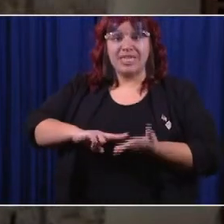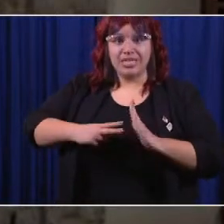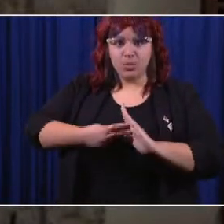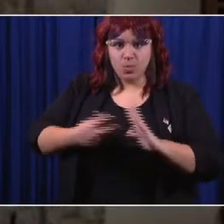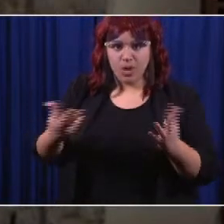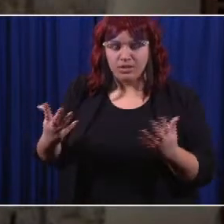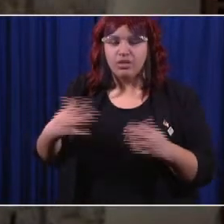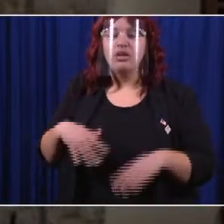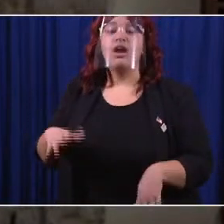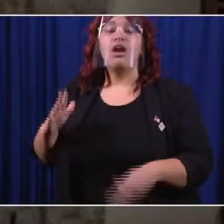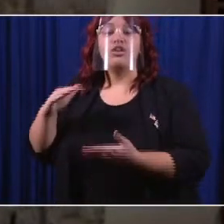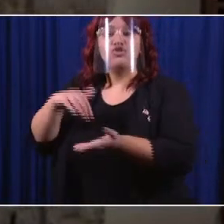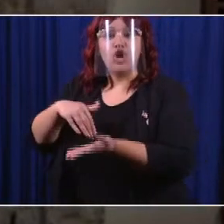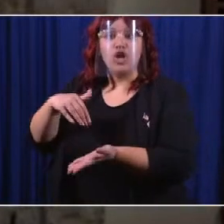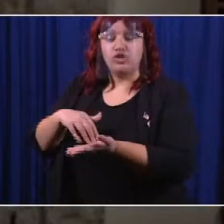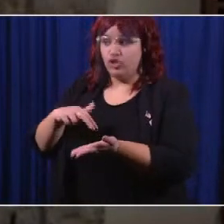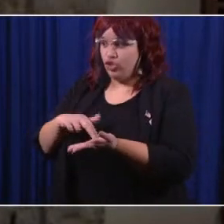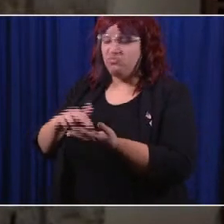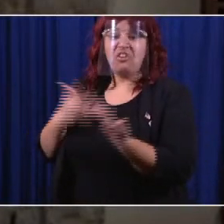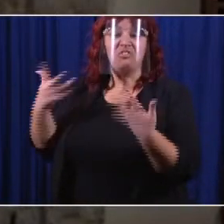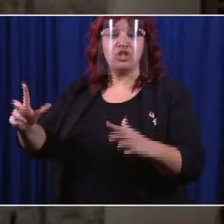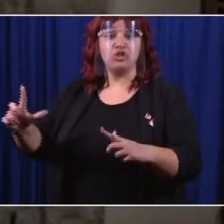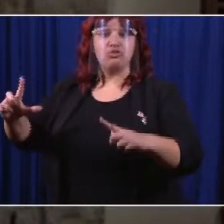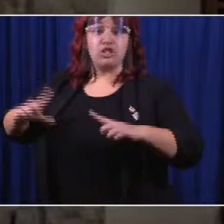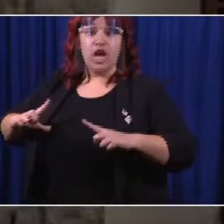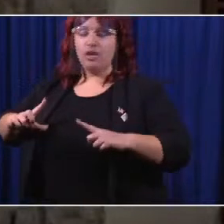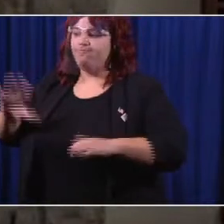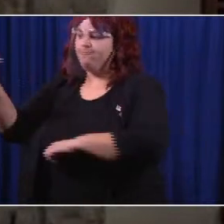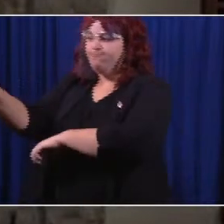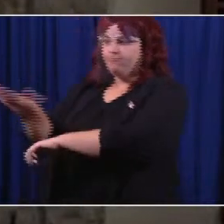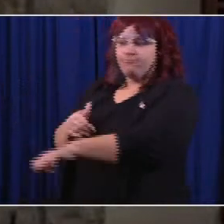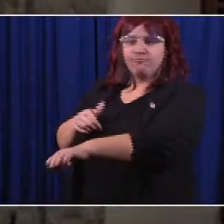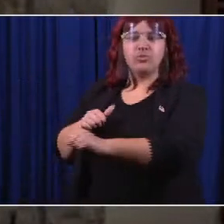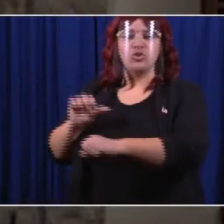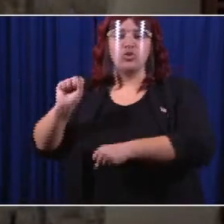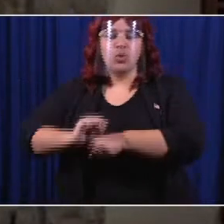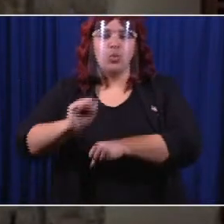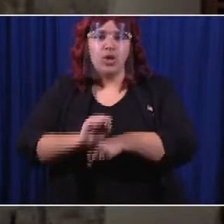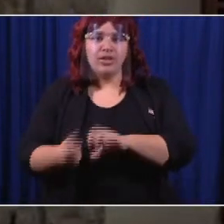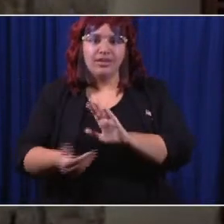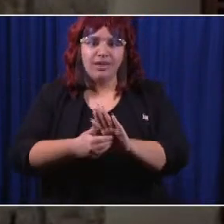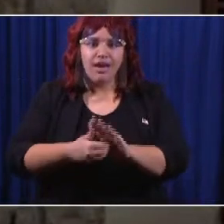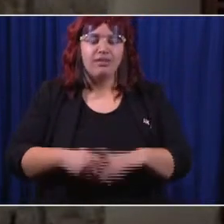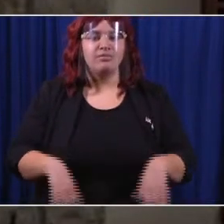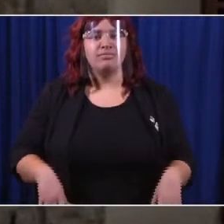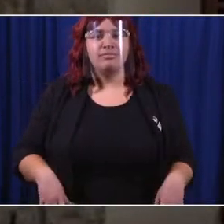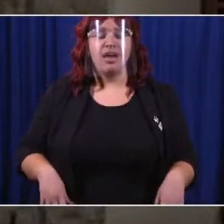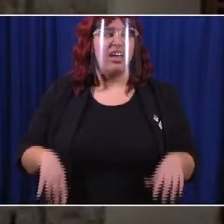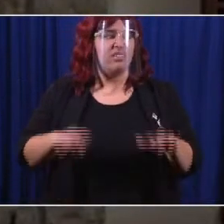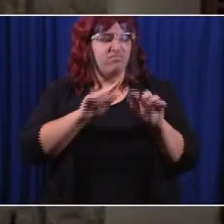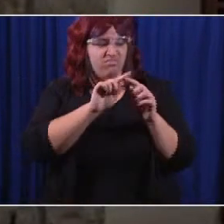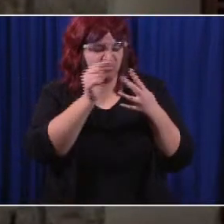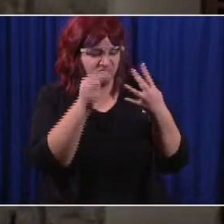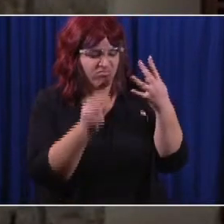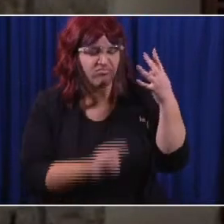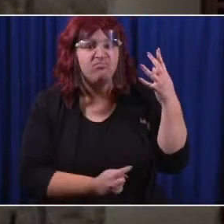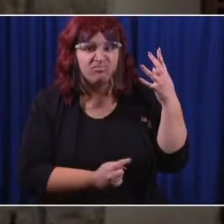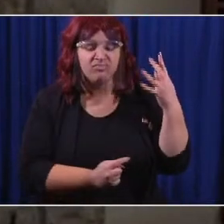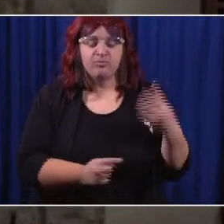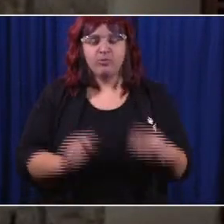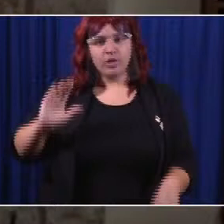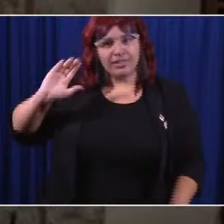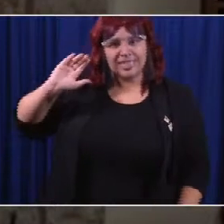to add 50% capacity, and confirming a 90-day PPE stockpile. It sounds like our hospitals